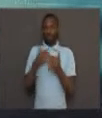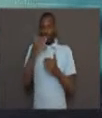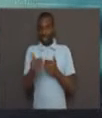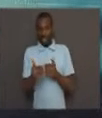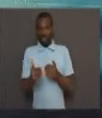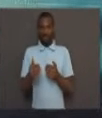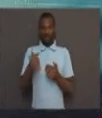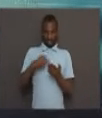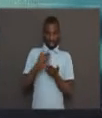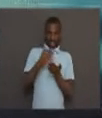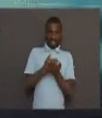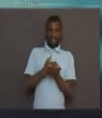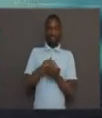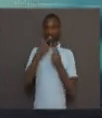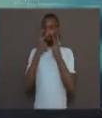next lesson.